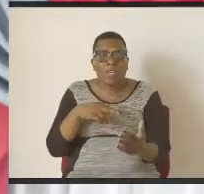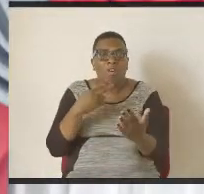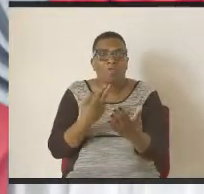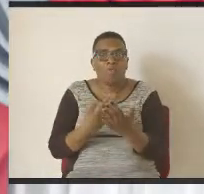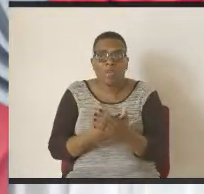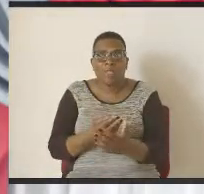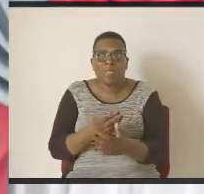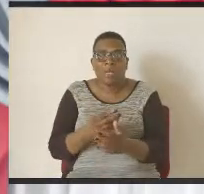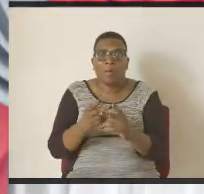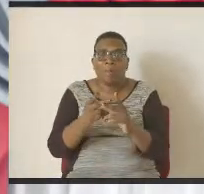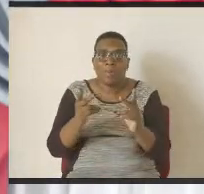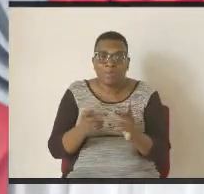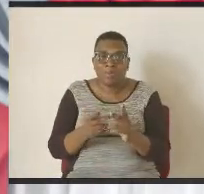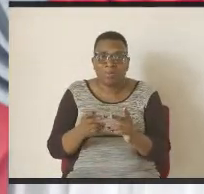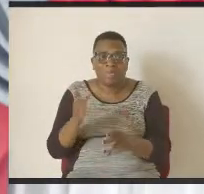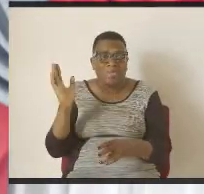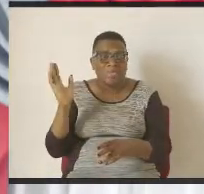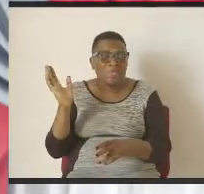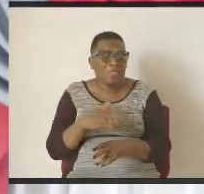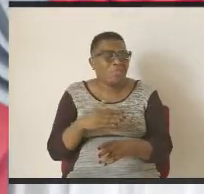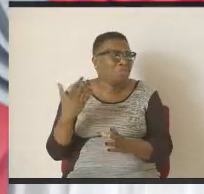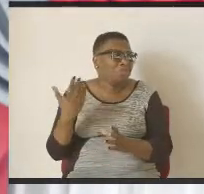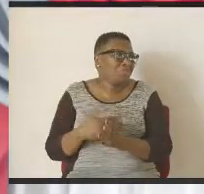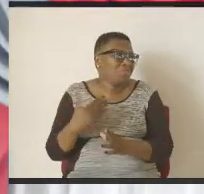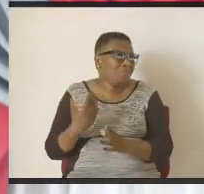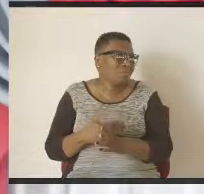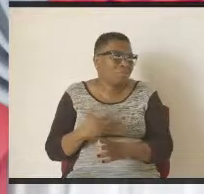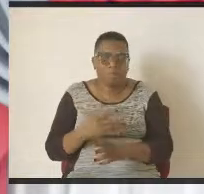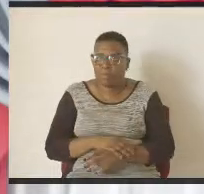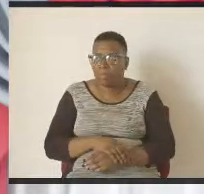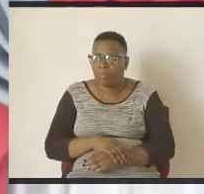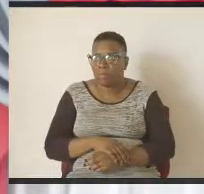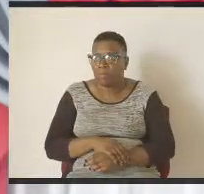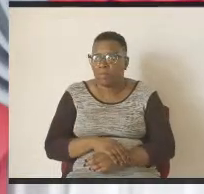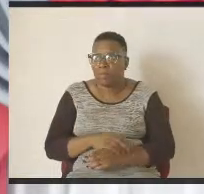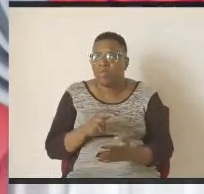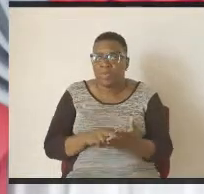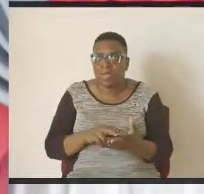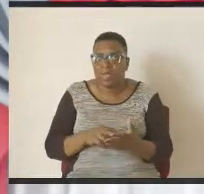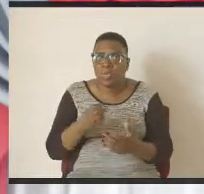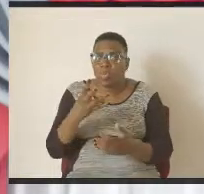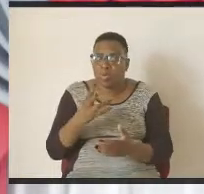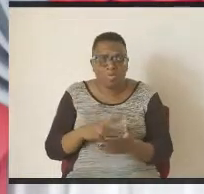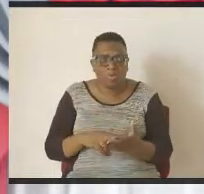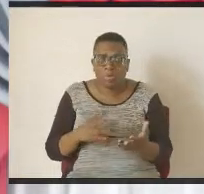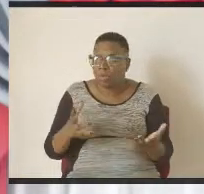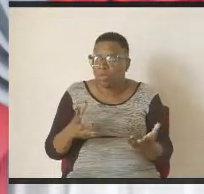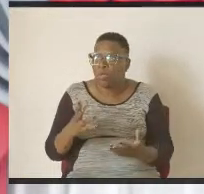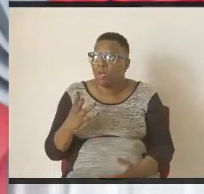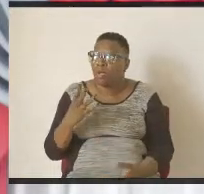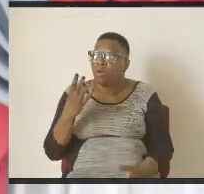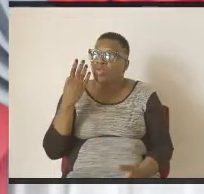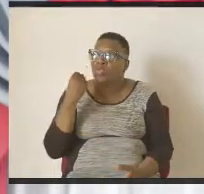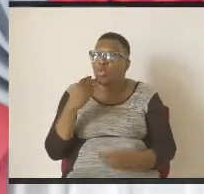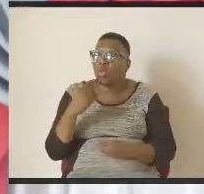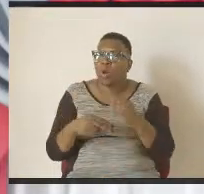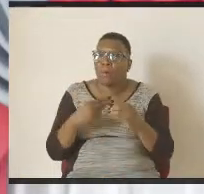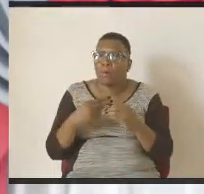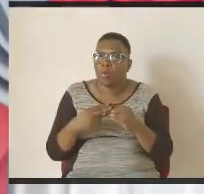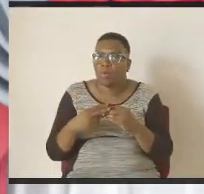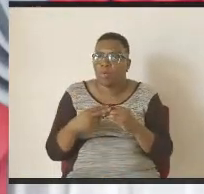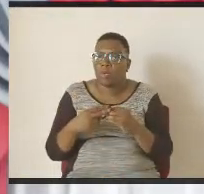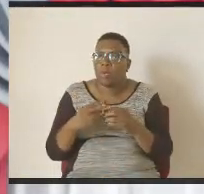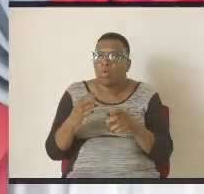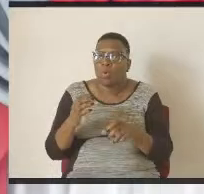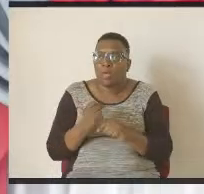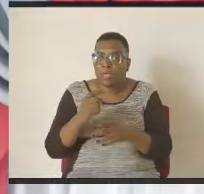just take God's message for granted. We can take what Jesus has done for granted. So